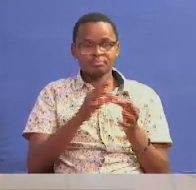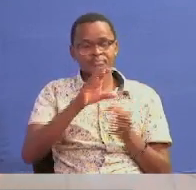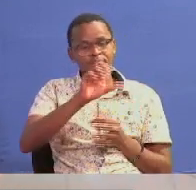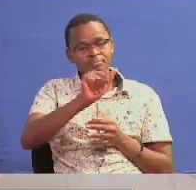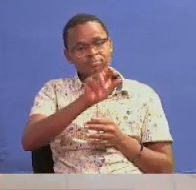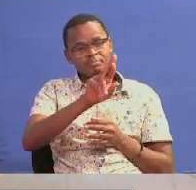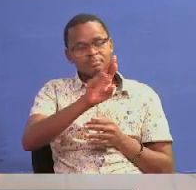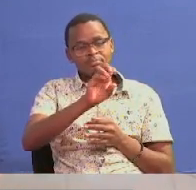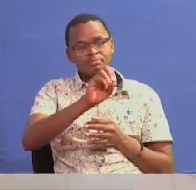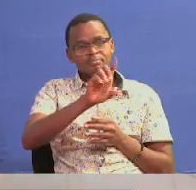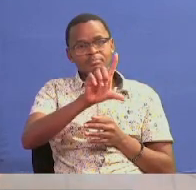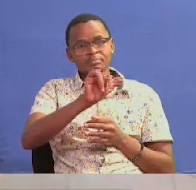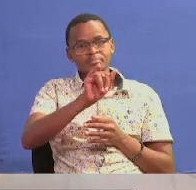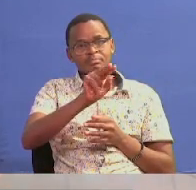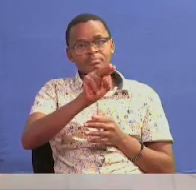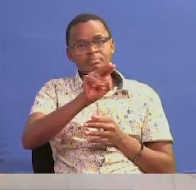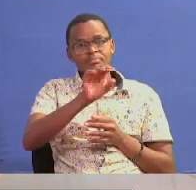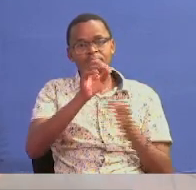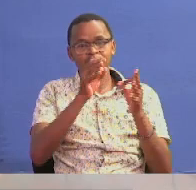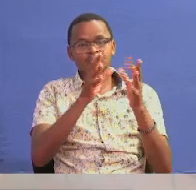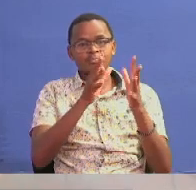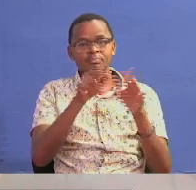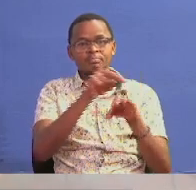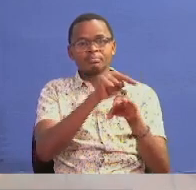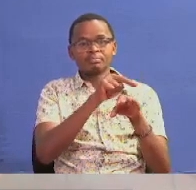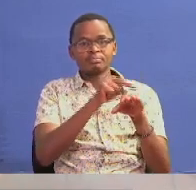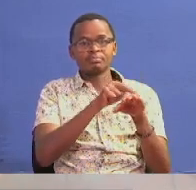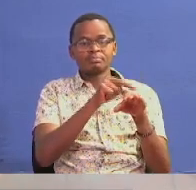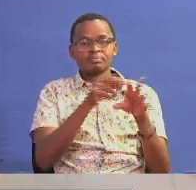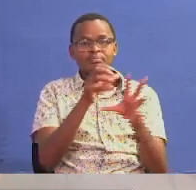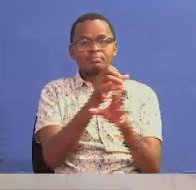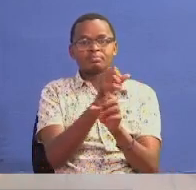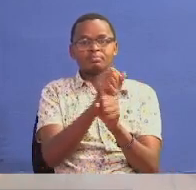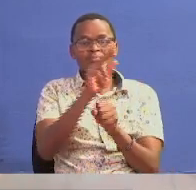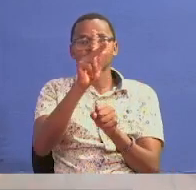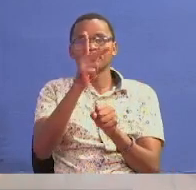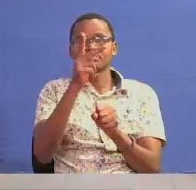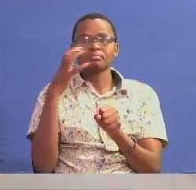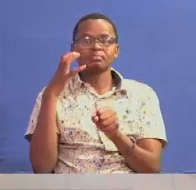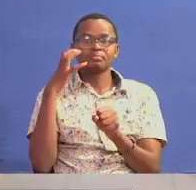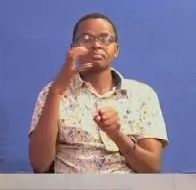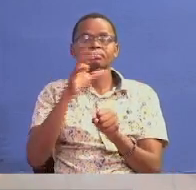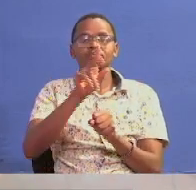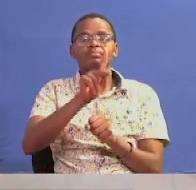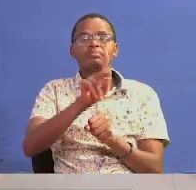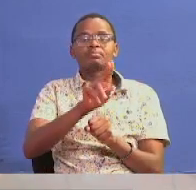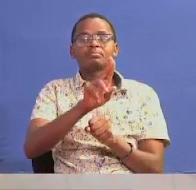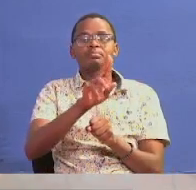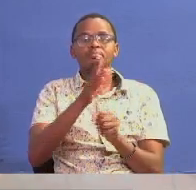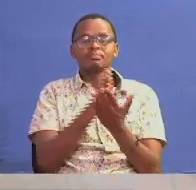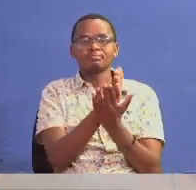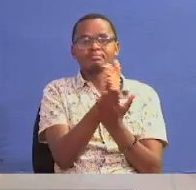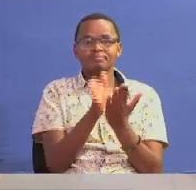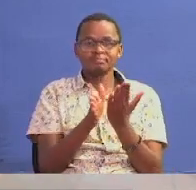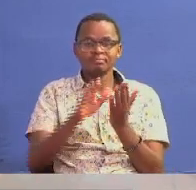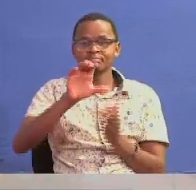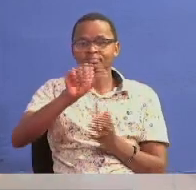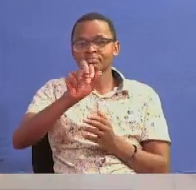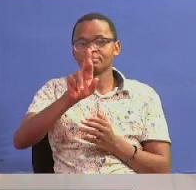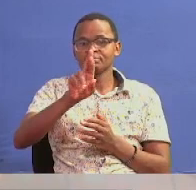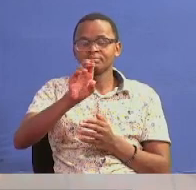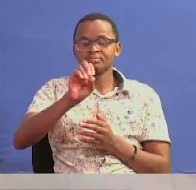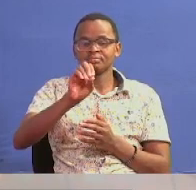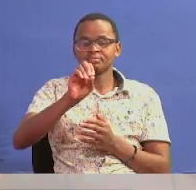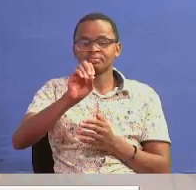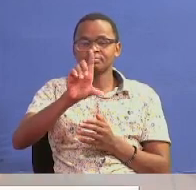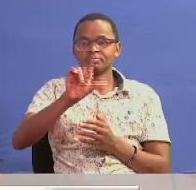by Caroline Wachira, a senior nursing officer and National Nurses Association of Kenya Chair, KU branch. Caroline,